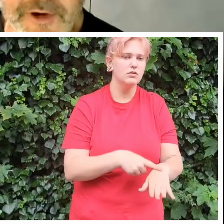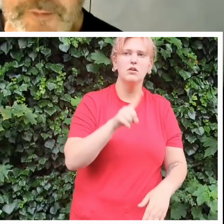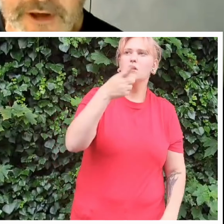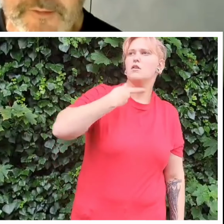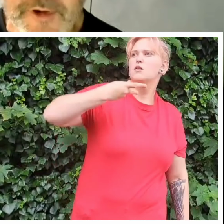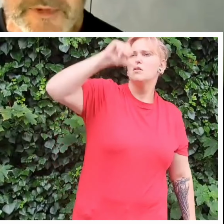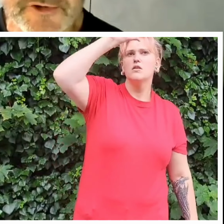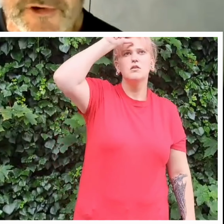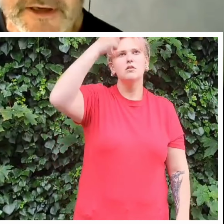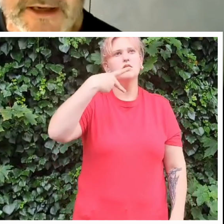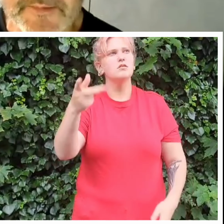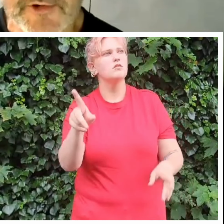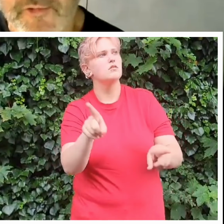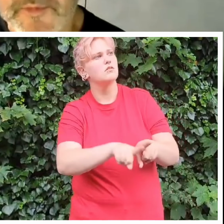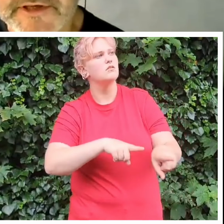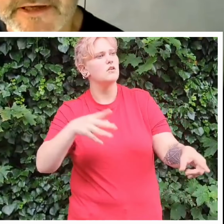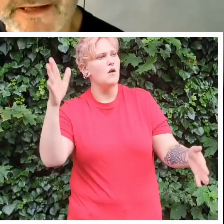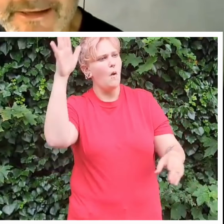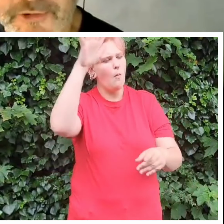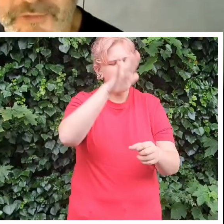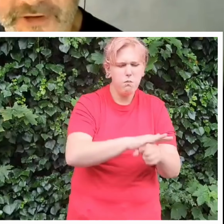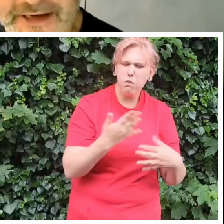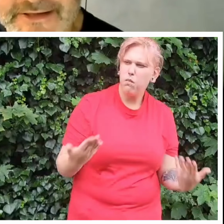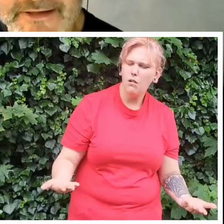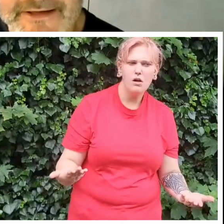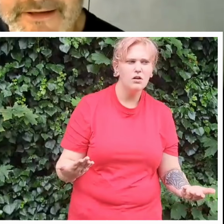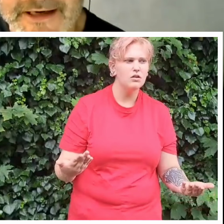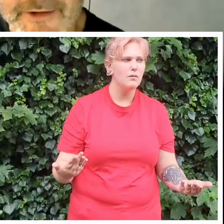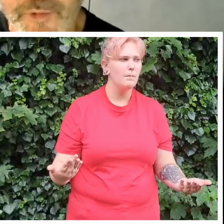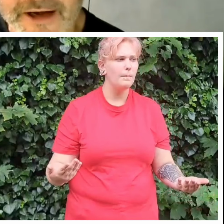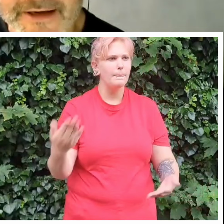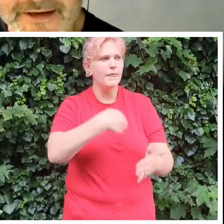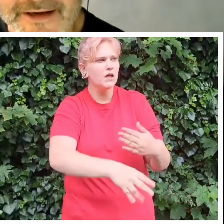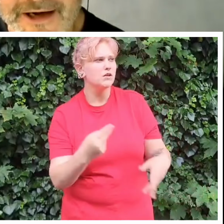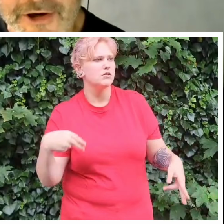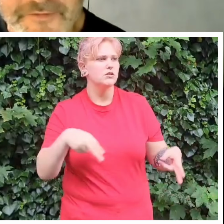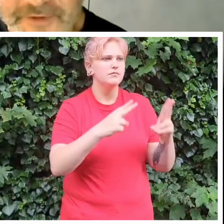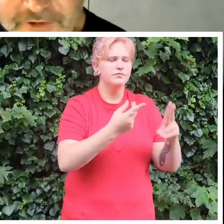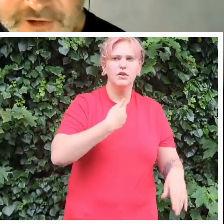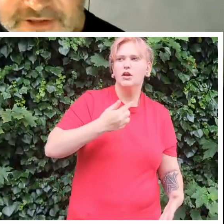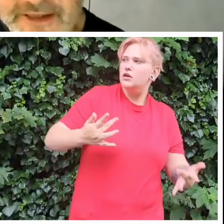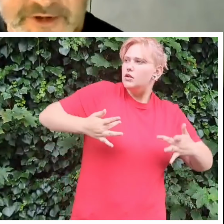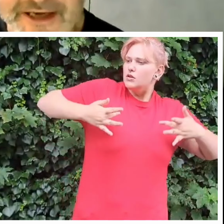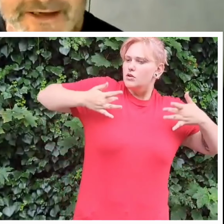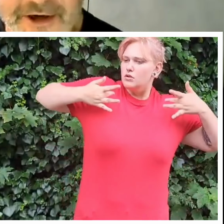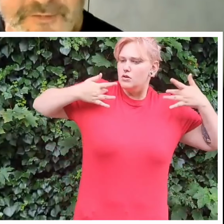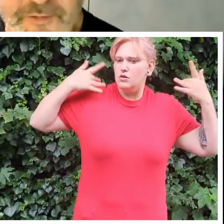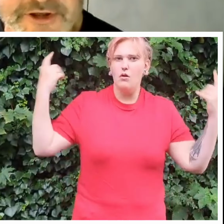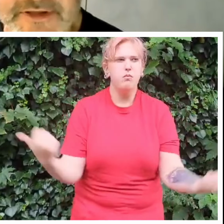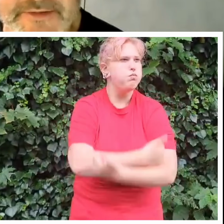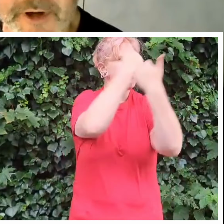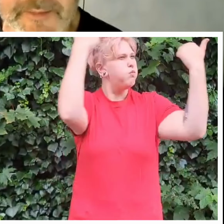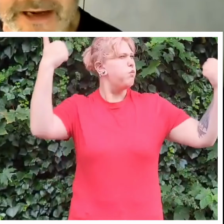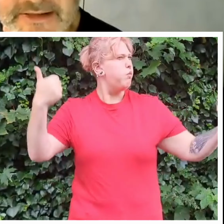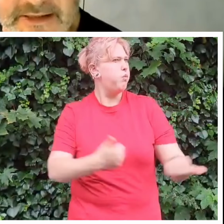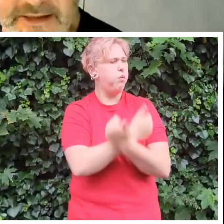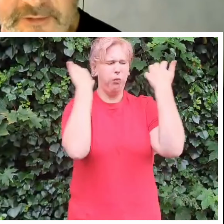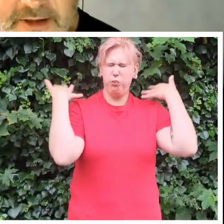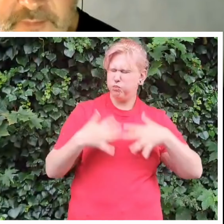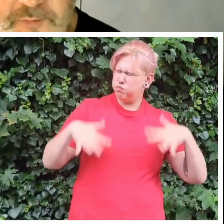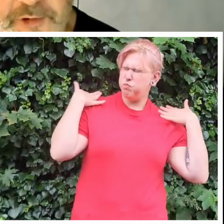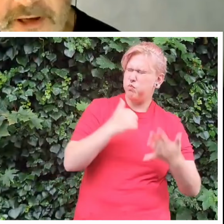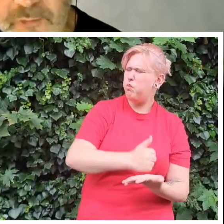but we've been trying to keep almost a lid on this in a way, and I feel it just keeps taking over, which is